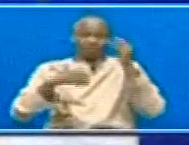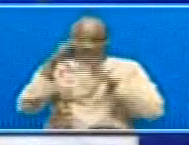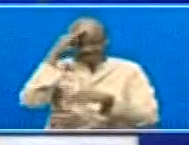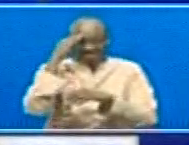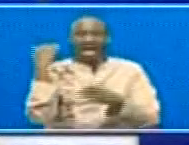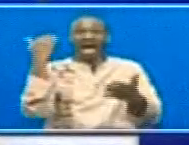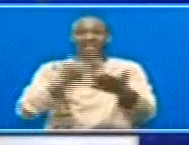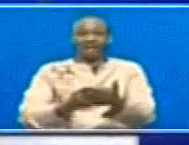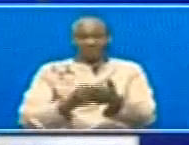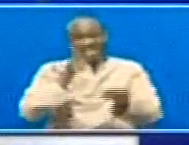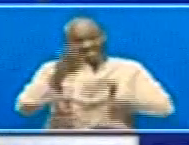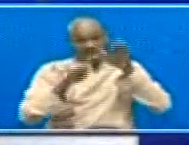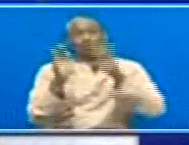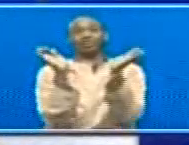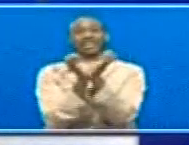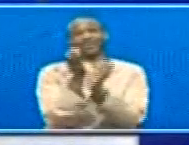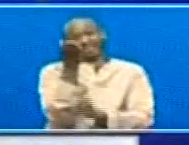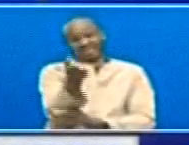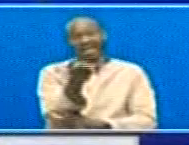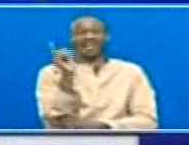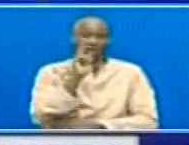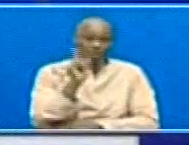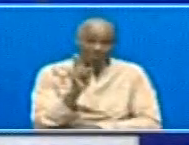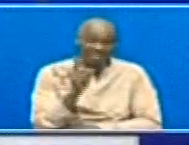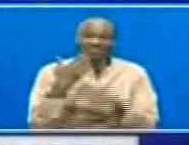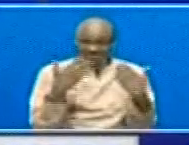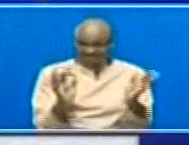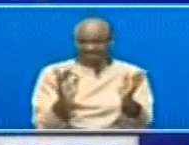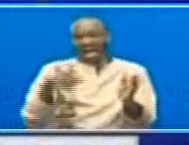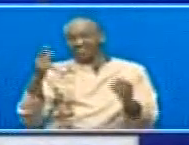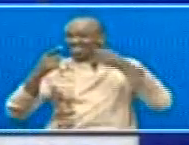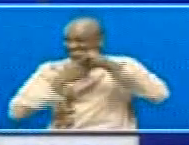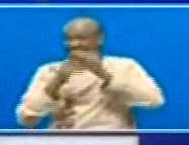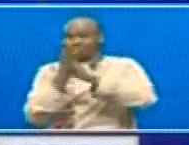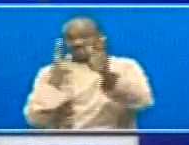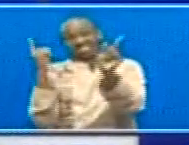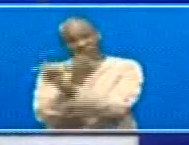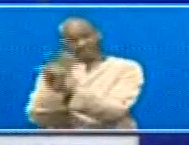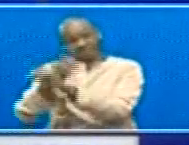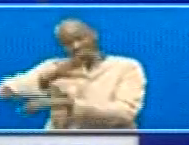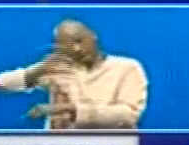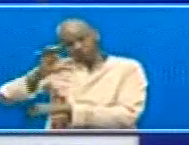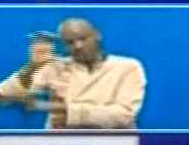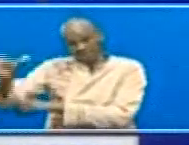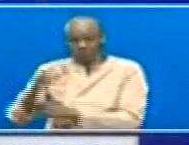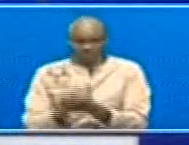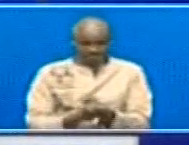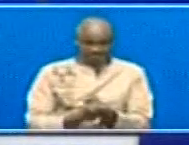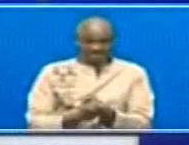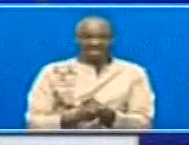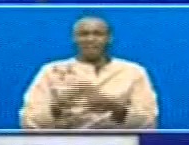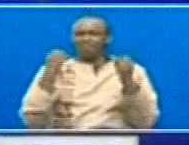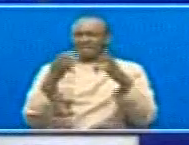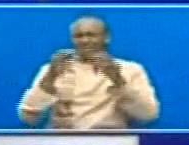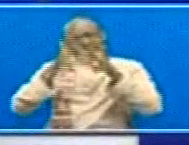have arrived at the Nyayo National Stadium in Nairobi as the other six buses proceeded on their way to other counties. Tens